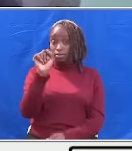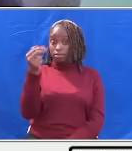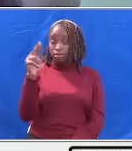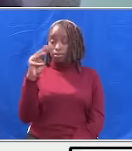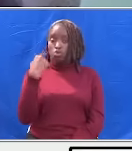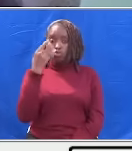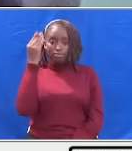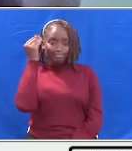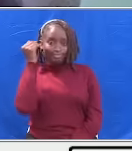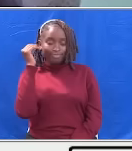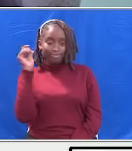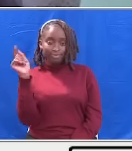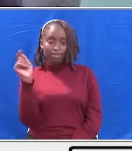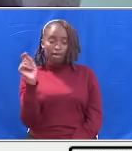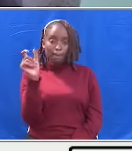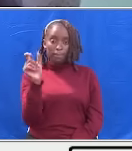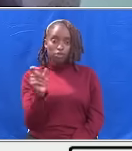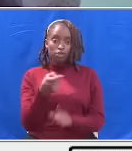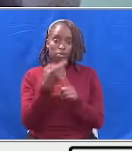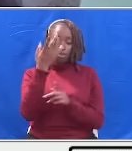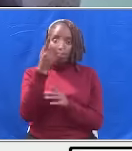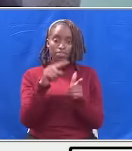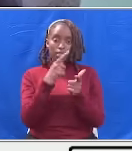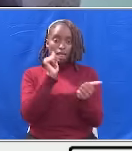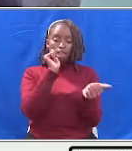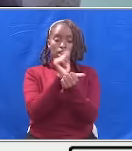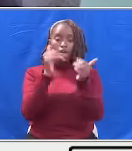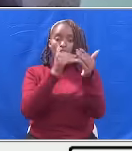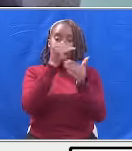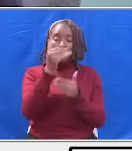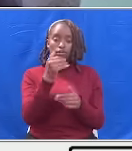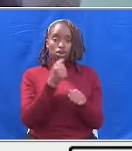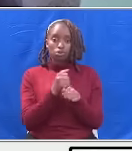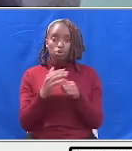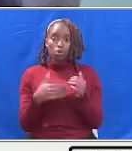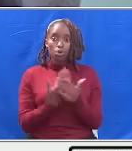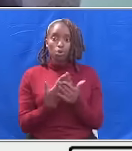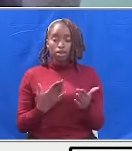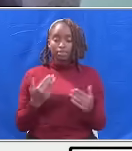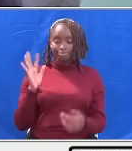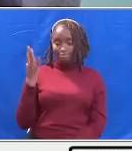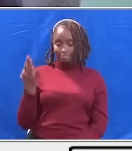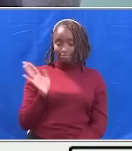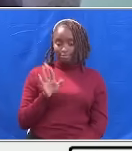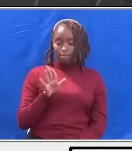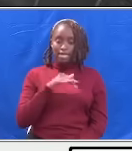citizen, and how he was arrested by DCI sleuths after committing the callous murder of the three women in